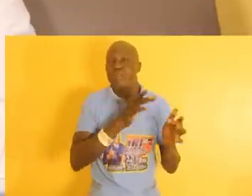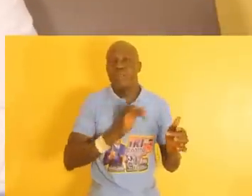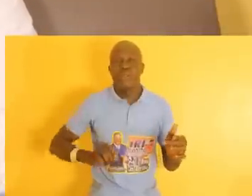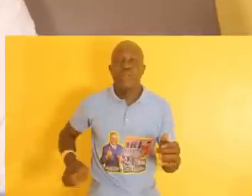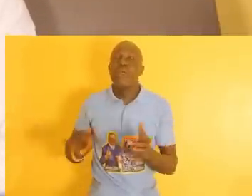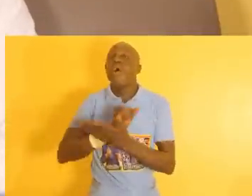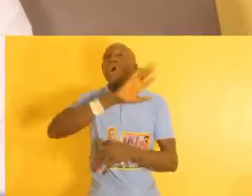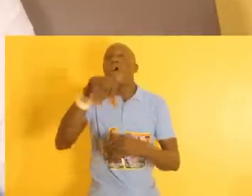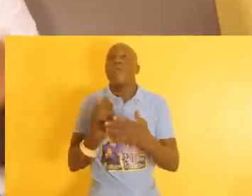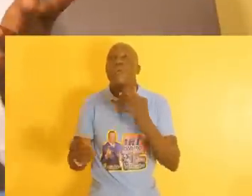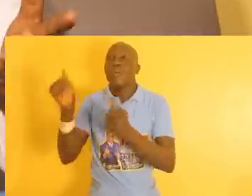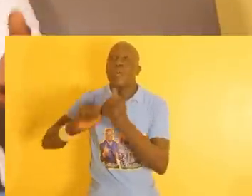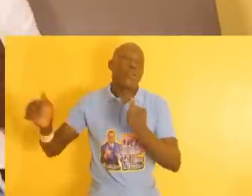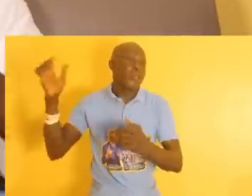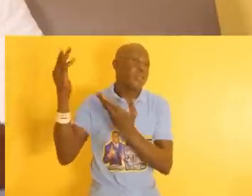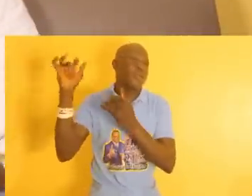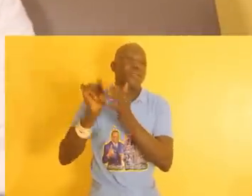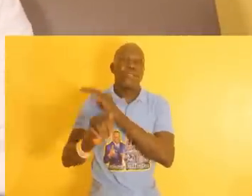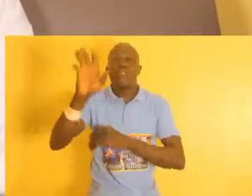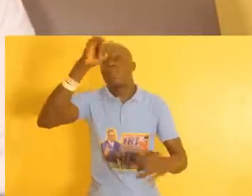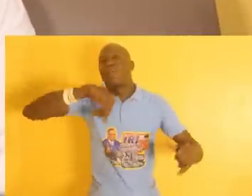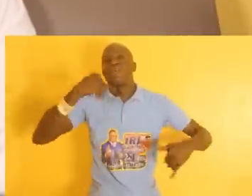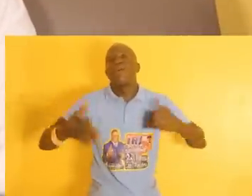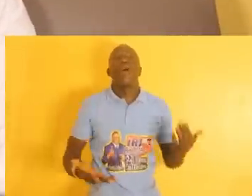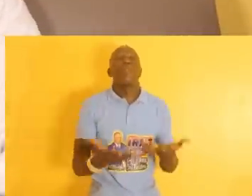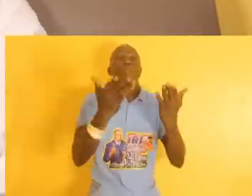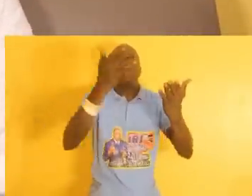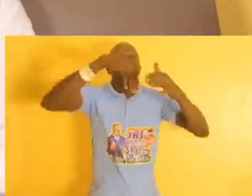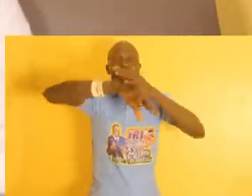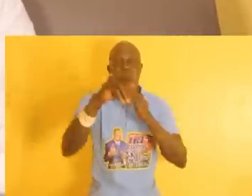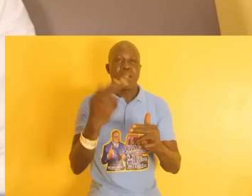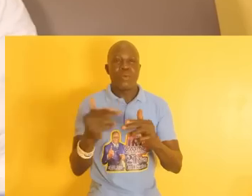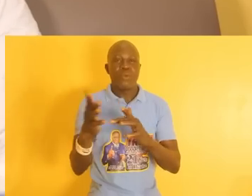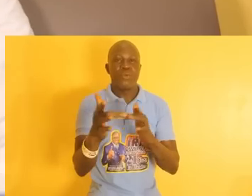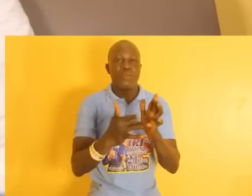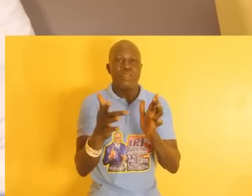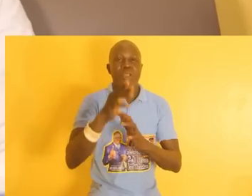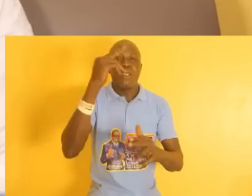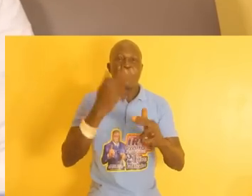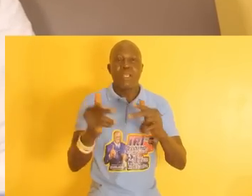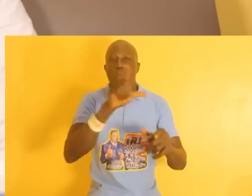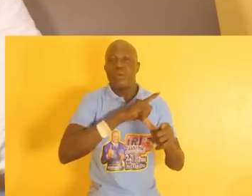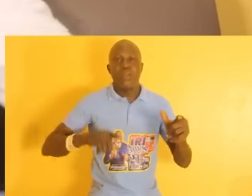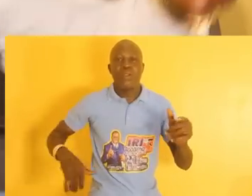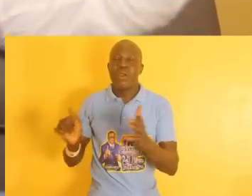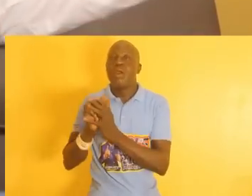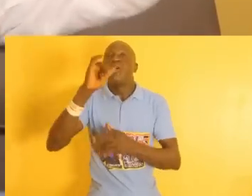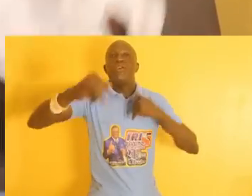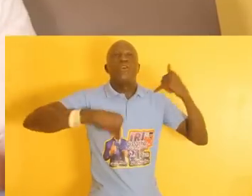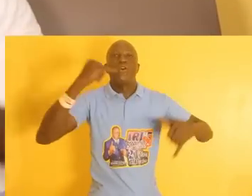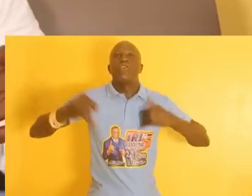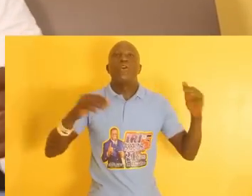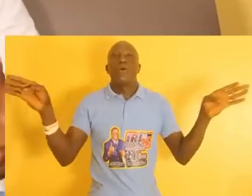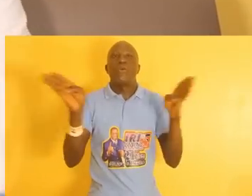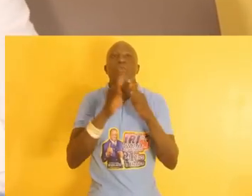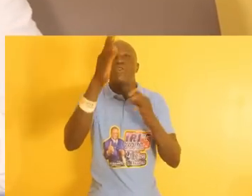Jesus, everyone expects a joy. Lift up your hands in the name of Jesus. In the name of Jesus, you get your